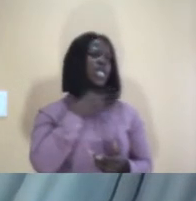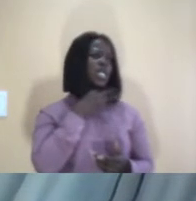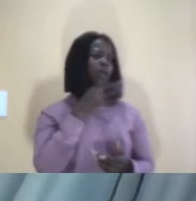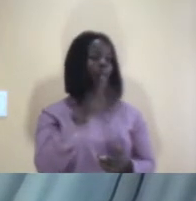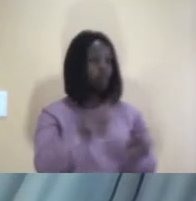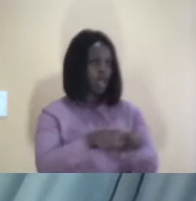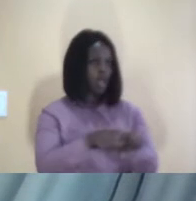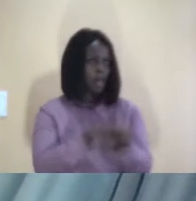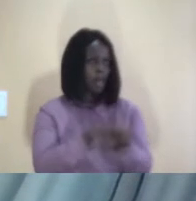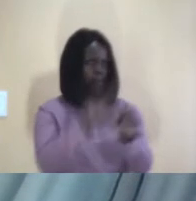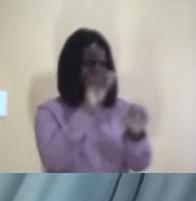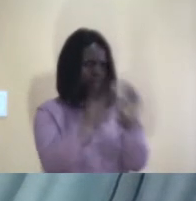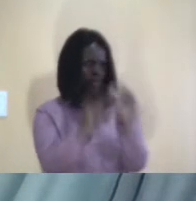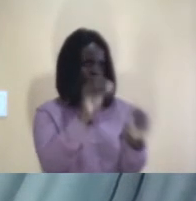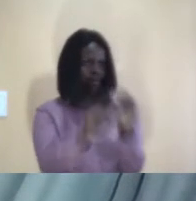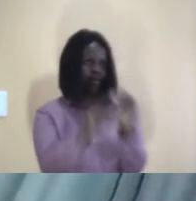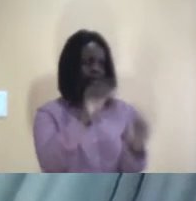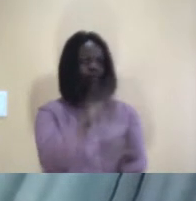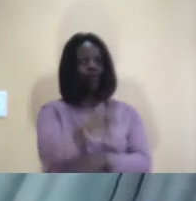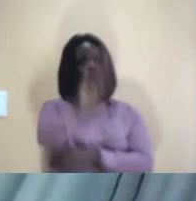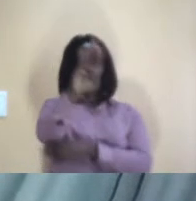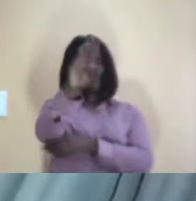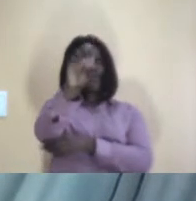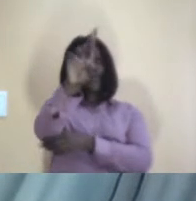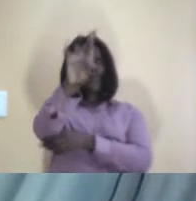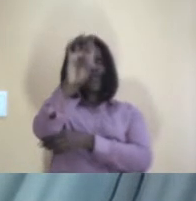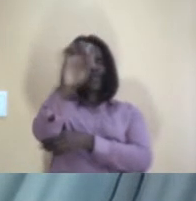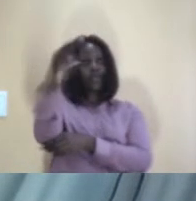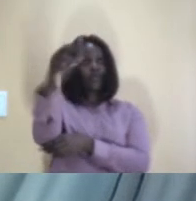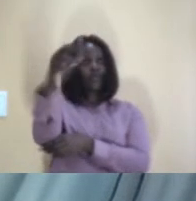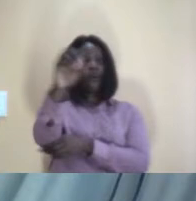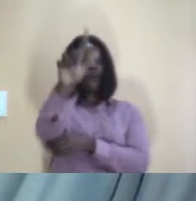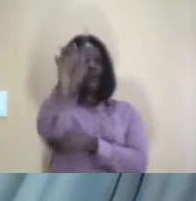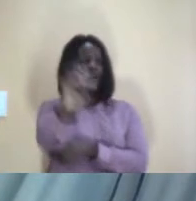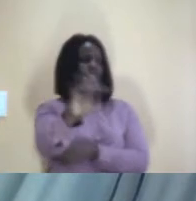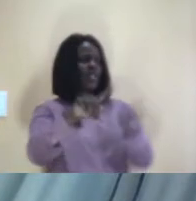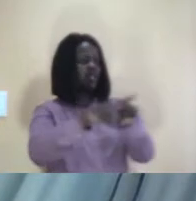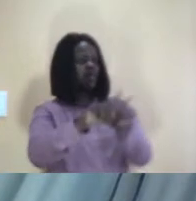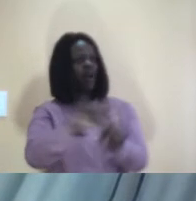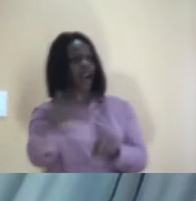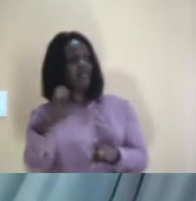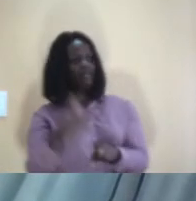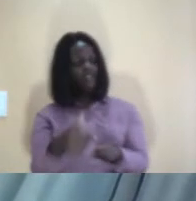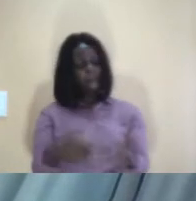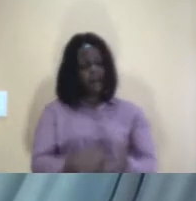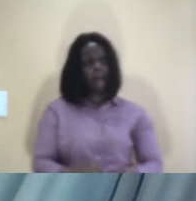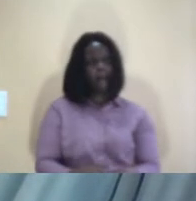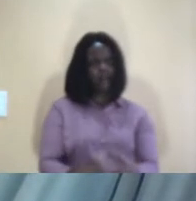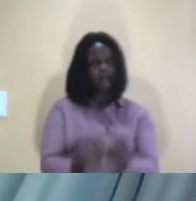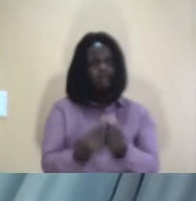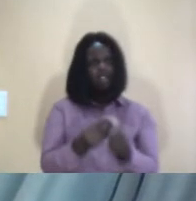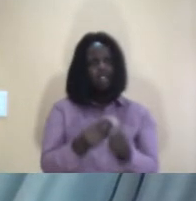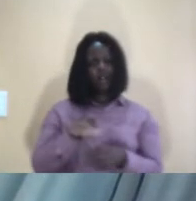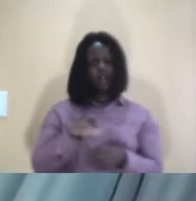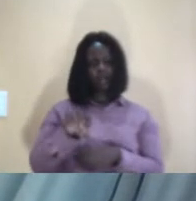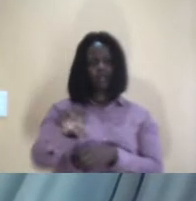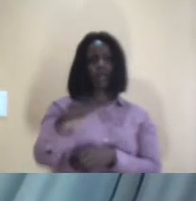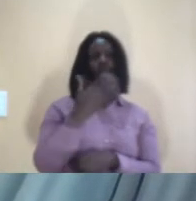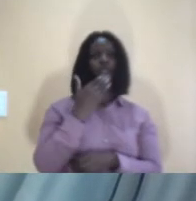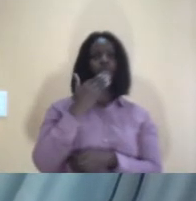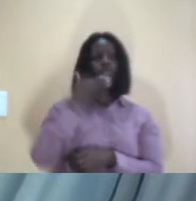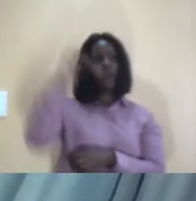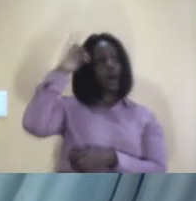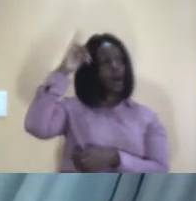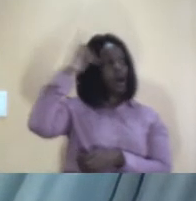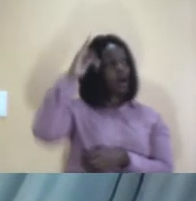rehabilitation of boreholes, and provision of stock feed. The report into this